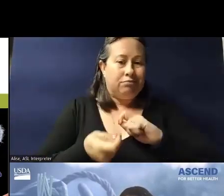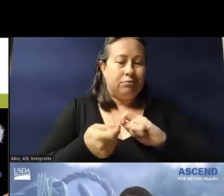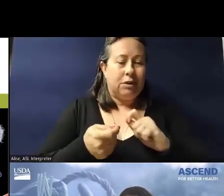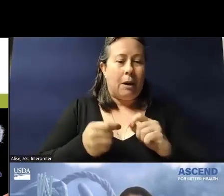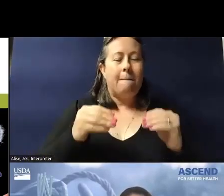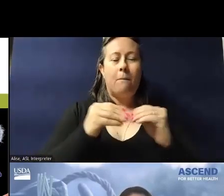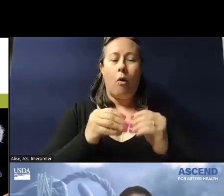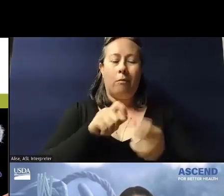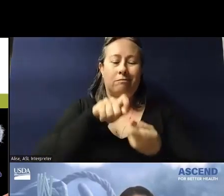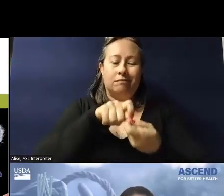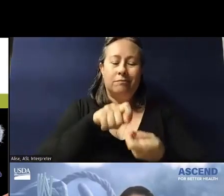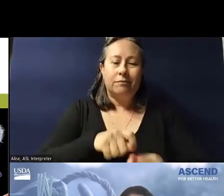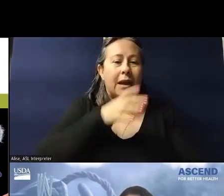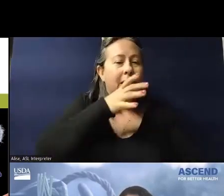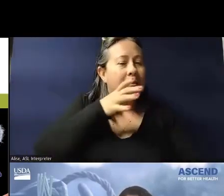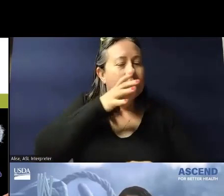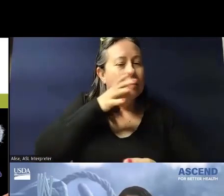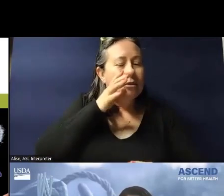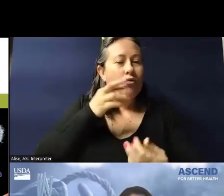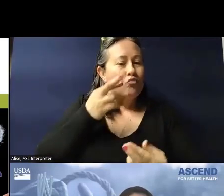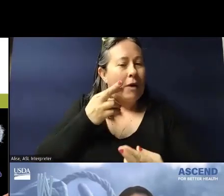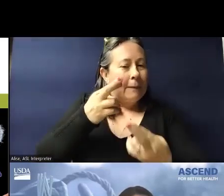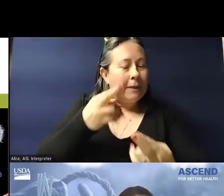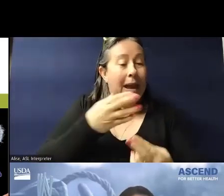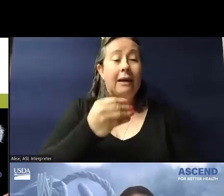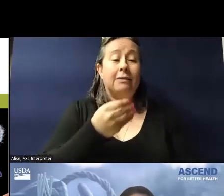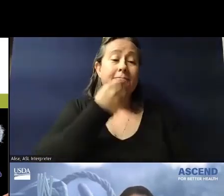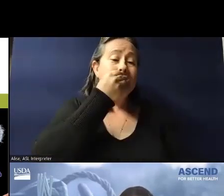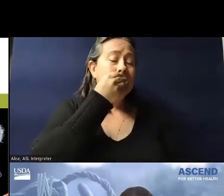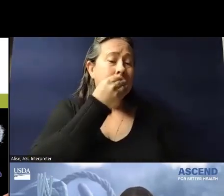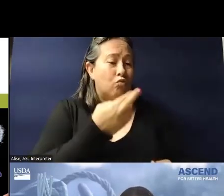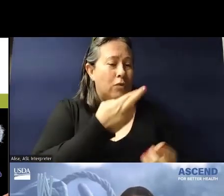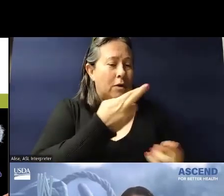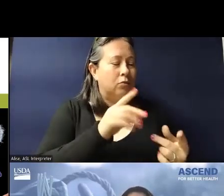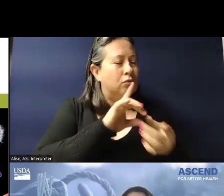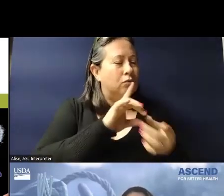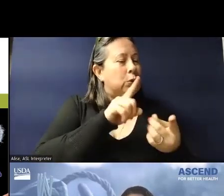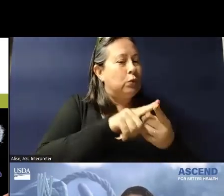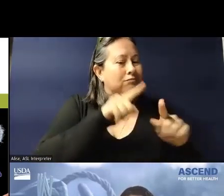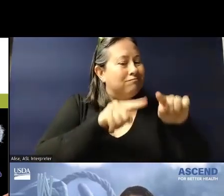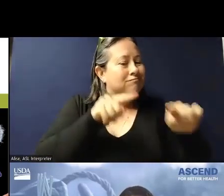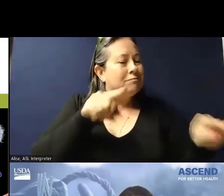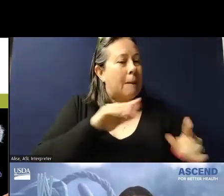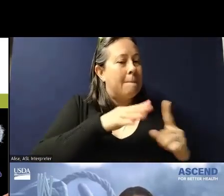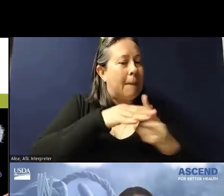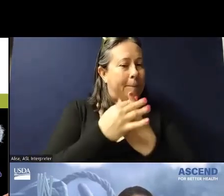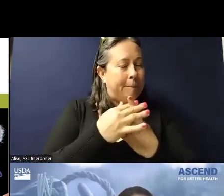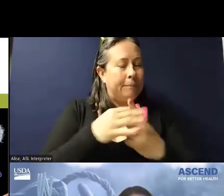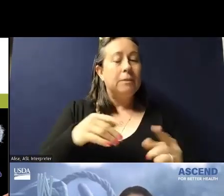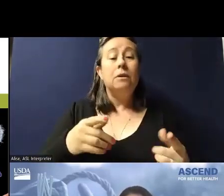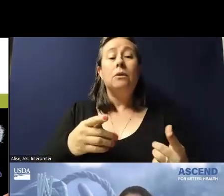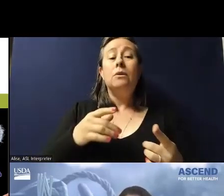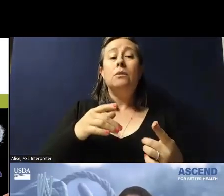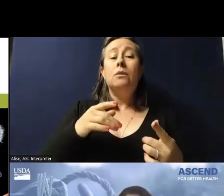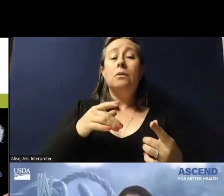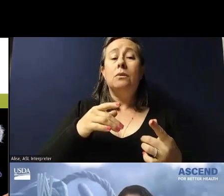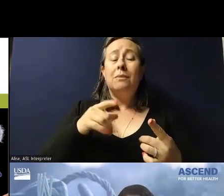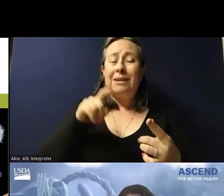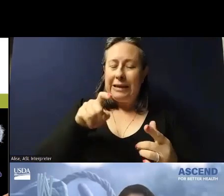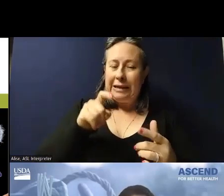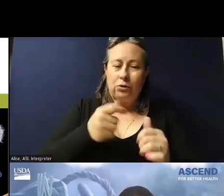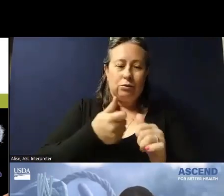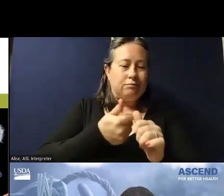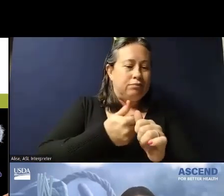agricultural decisions and dietary recommendations for different populations. In doing so, we need to move away from